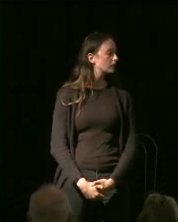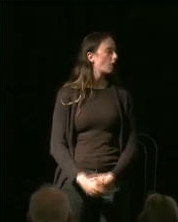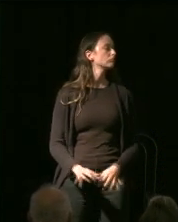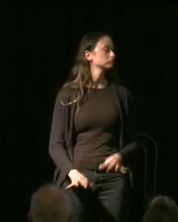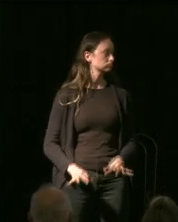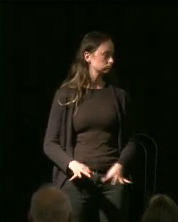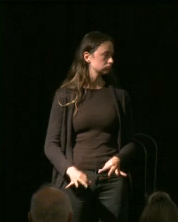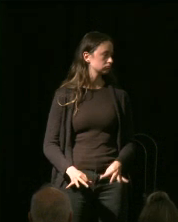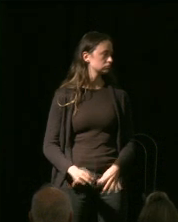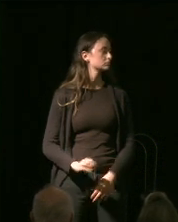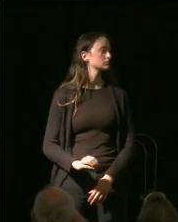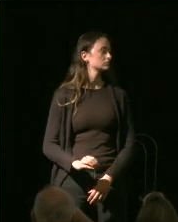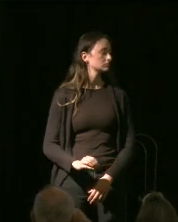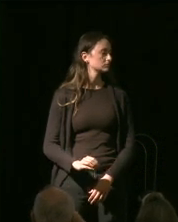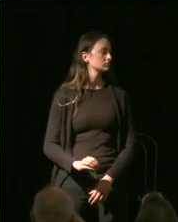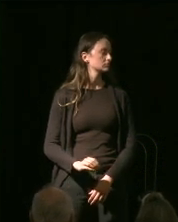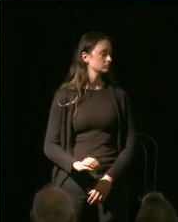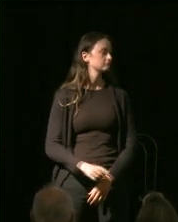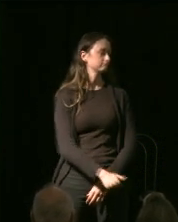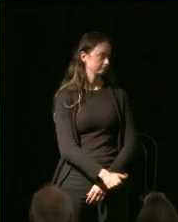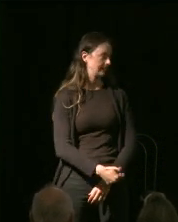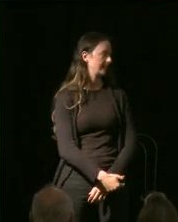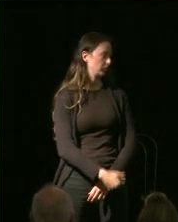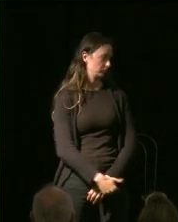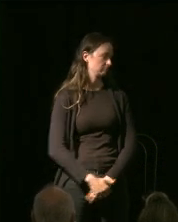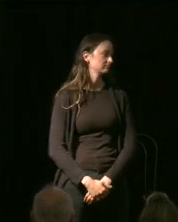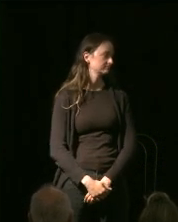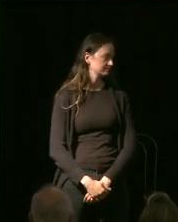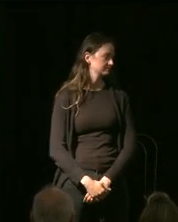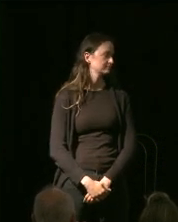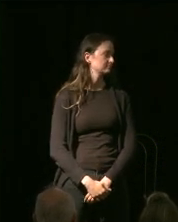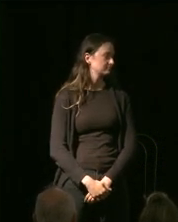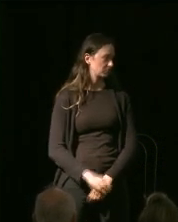Okay, let me get myself set up a little bit.